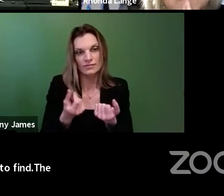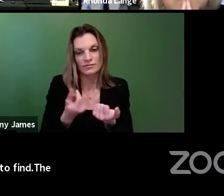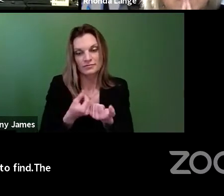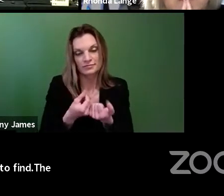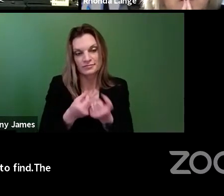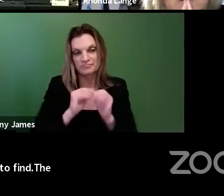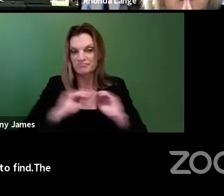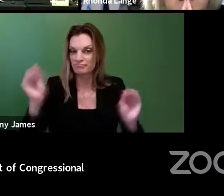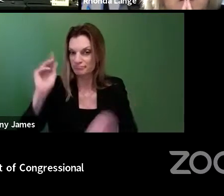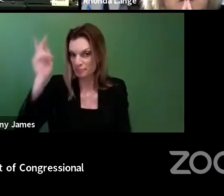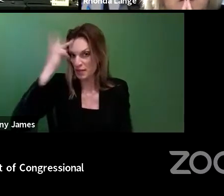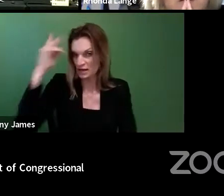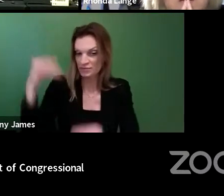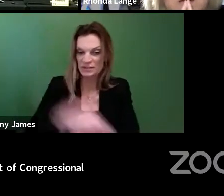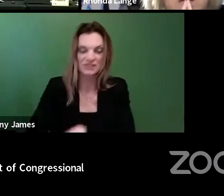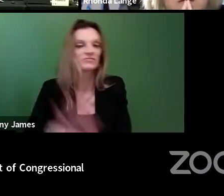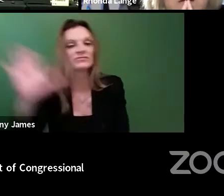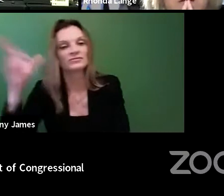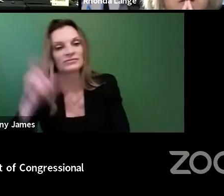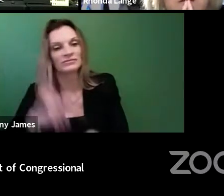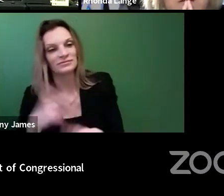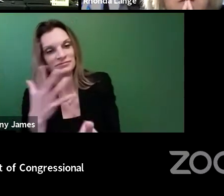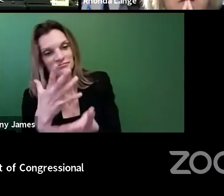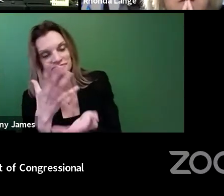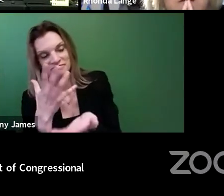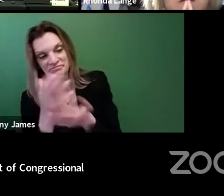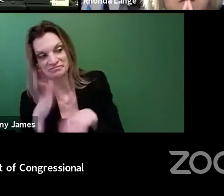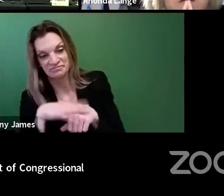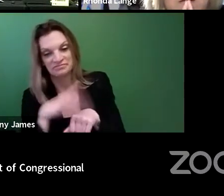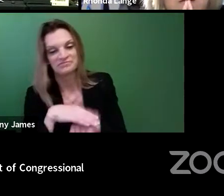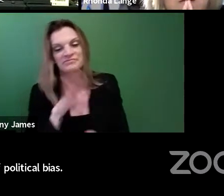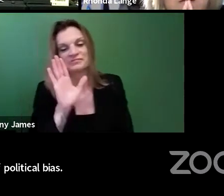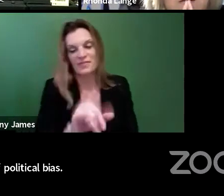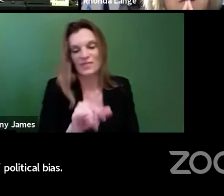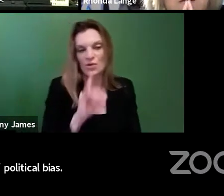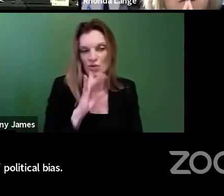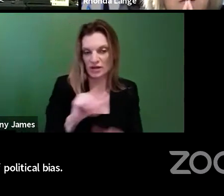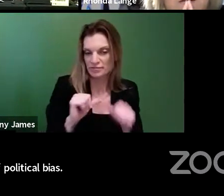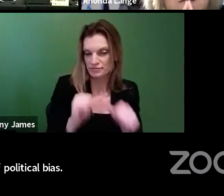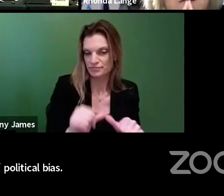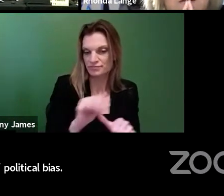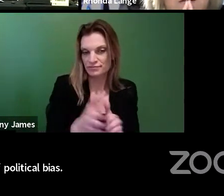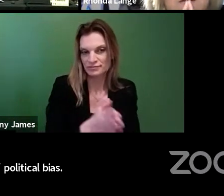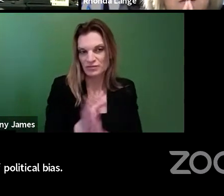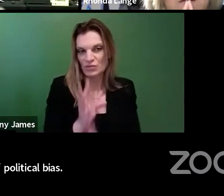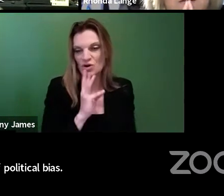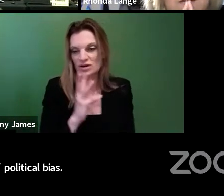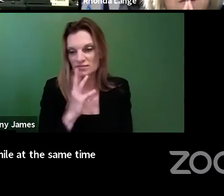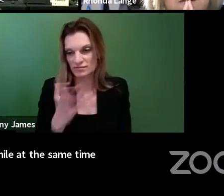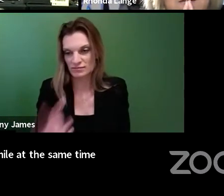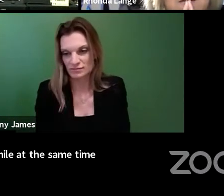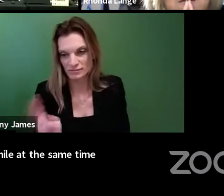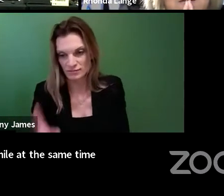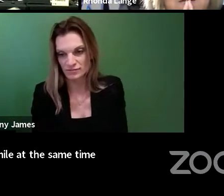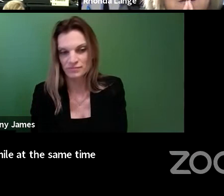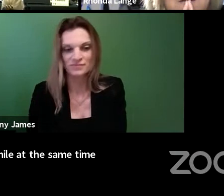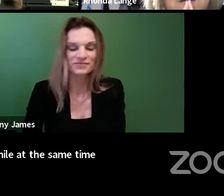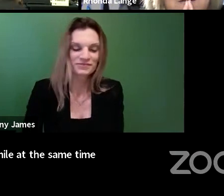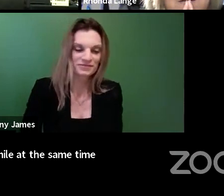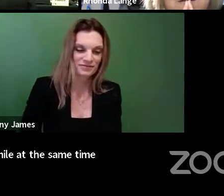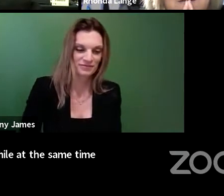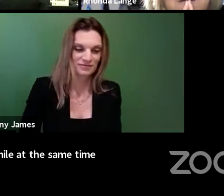of political bias, Tim, while at the same time affirming the vital interest of water. Your allotted 2 minutes has